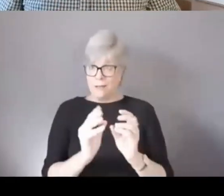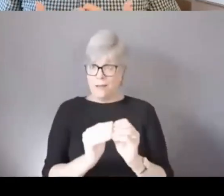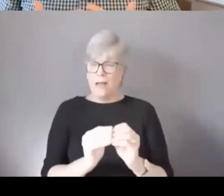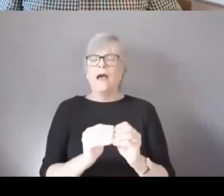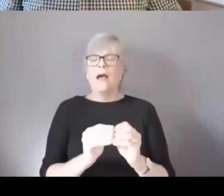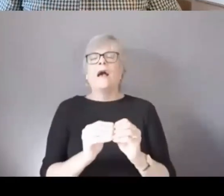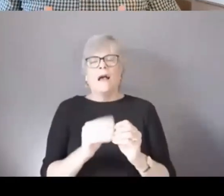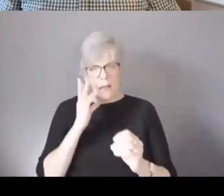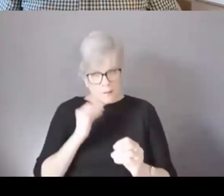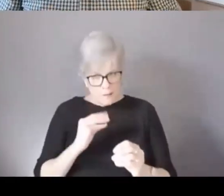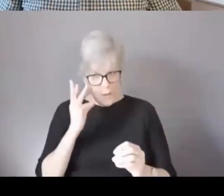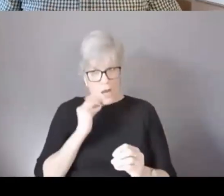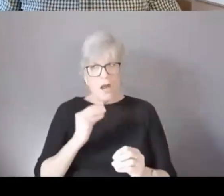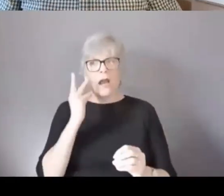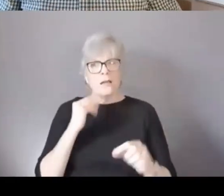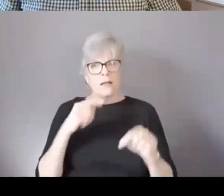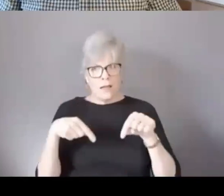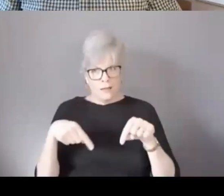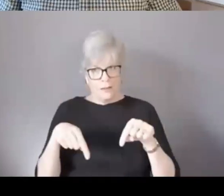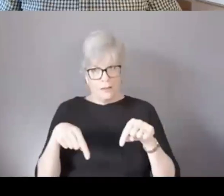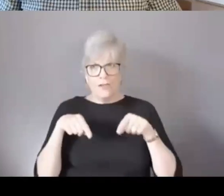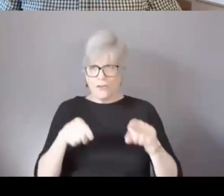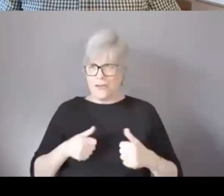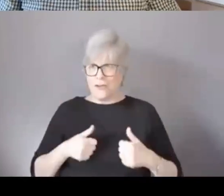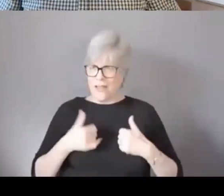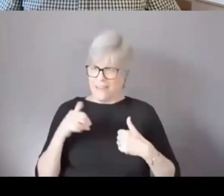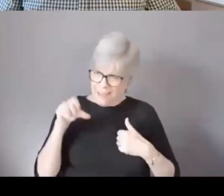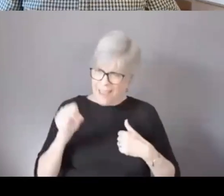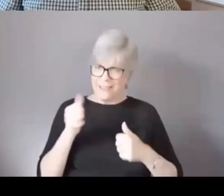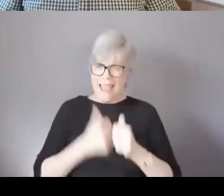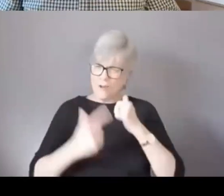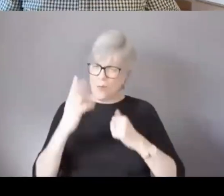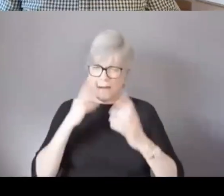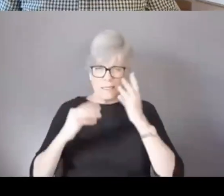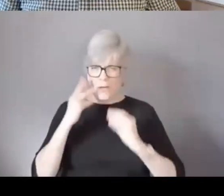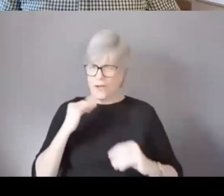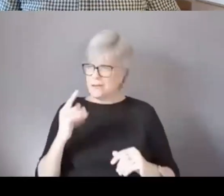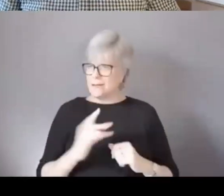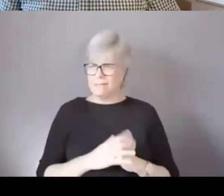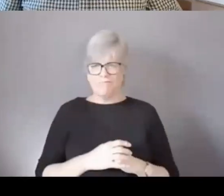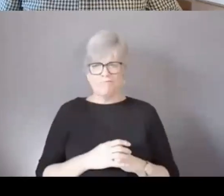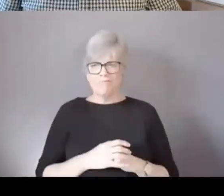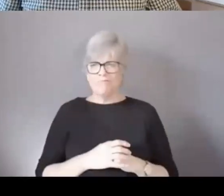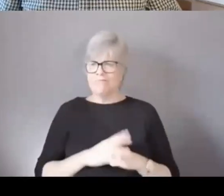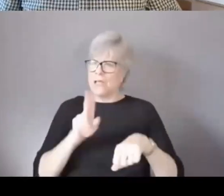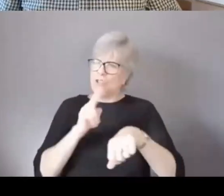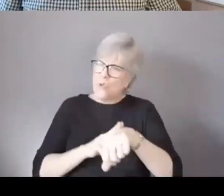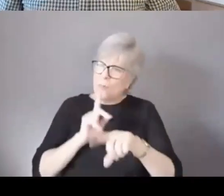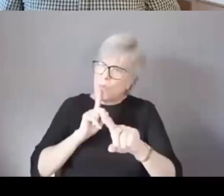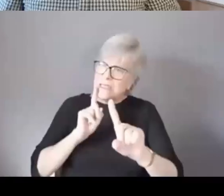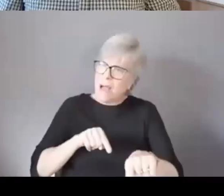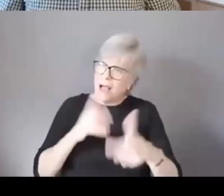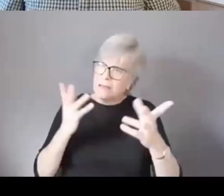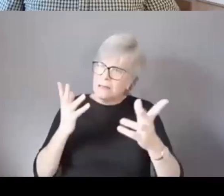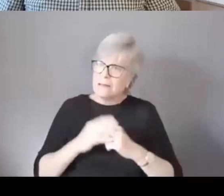experienced anxiety at some level at some point in their life, right? Anxiety is a normal response.